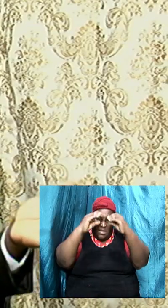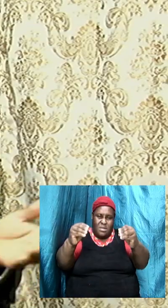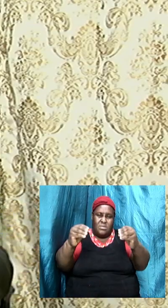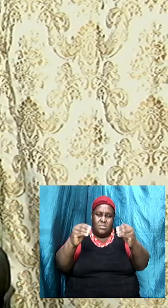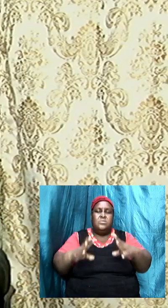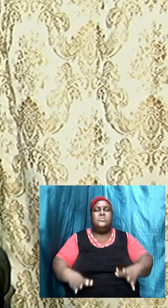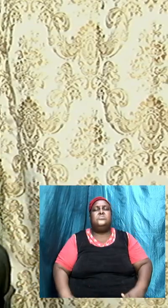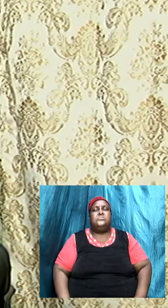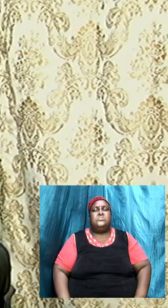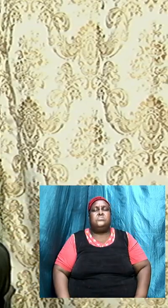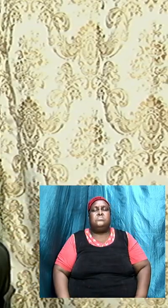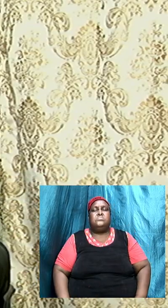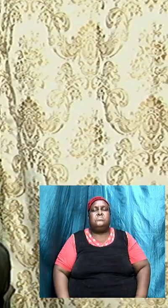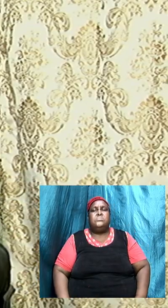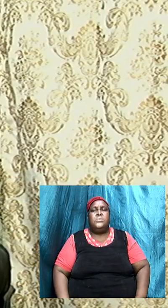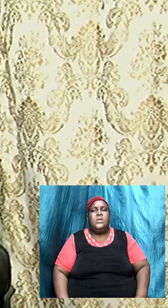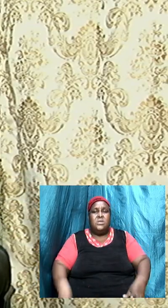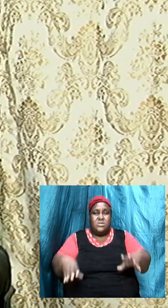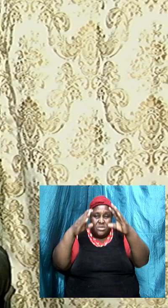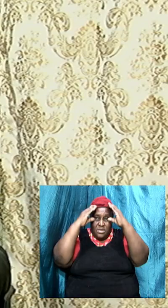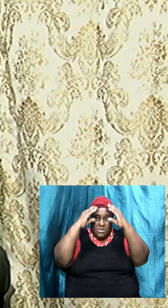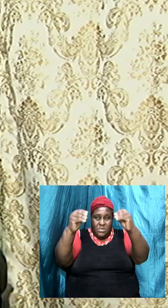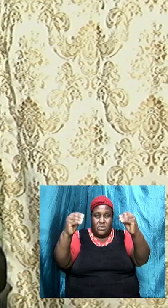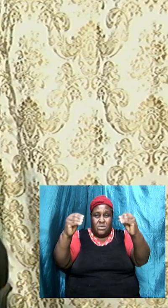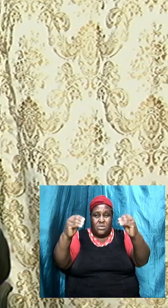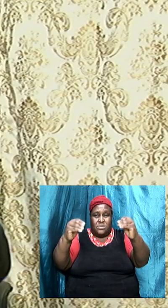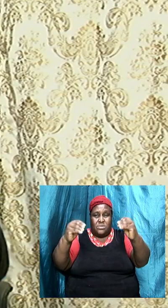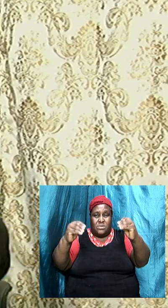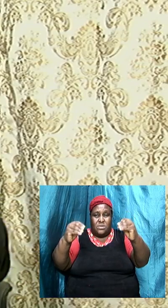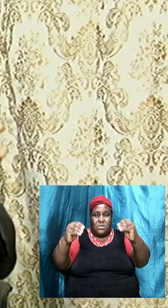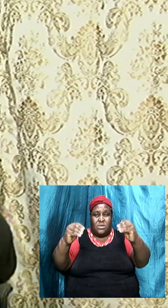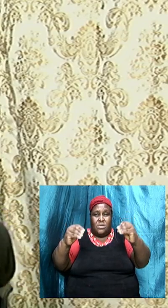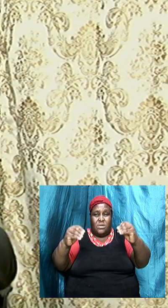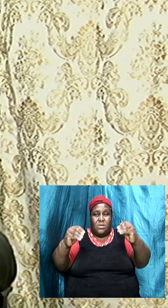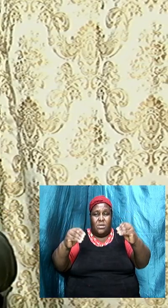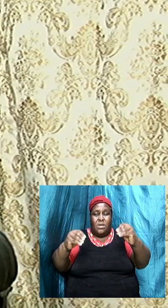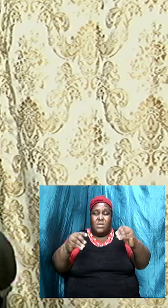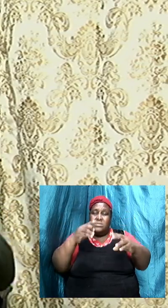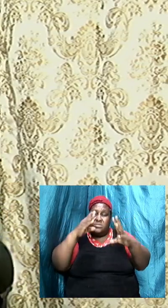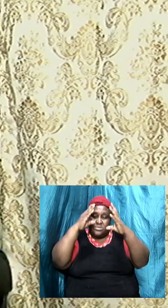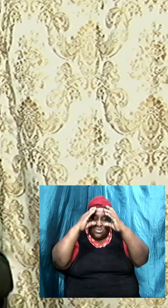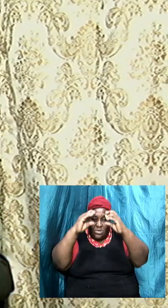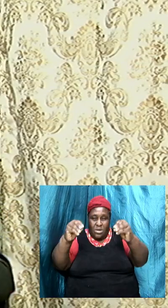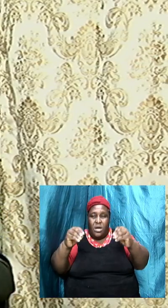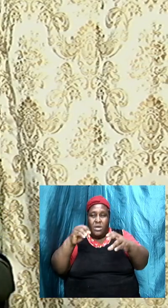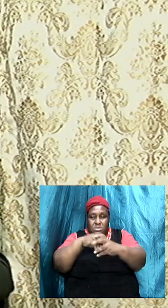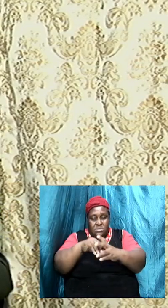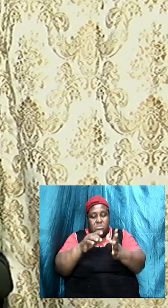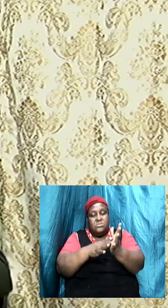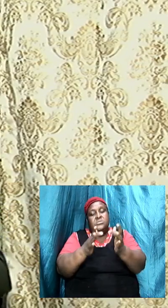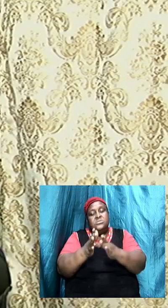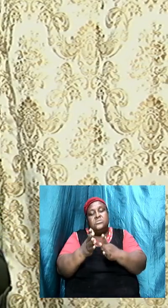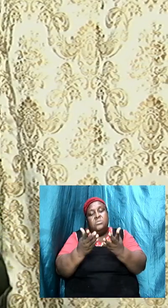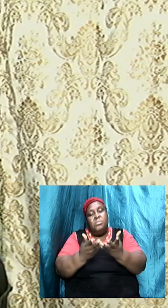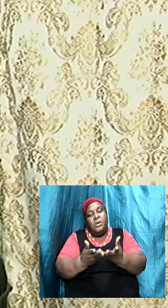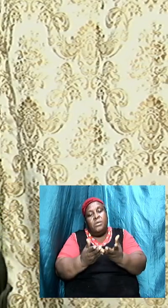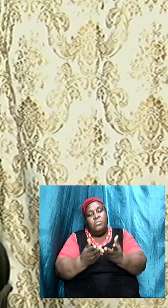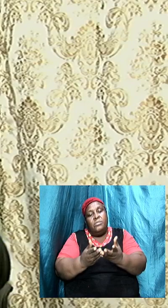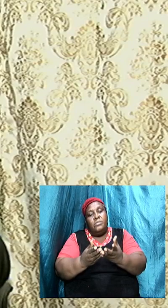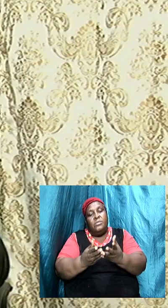teaching, right? It is teaching that are explicitly taught in the Bible. For